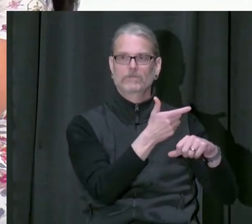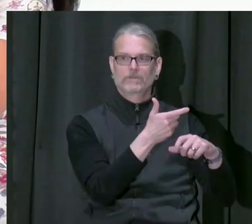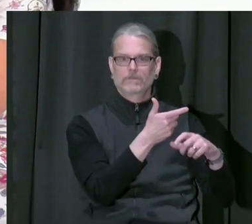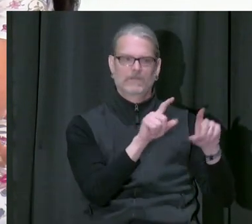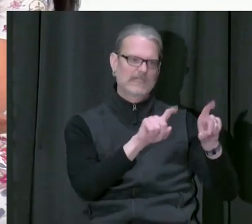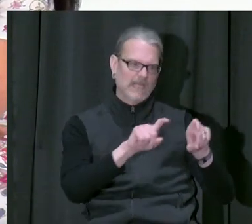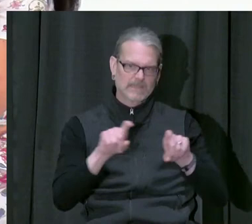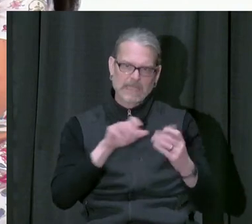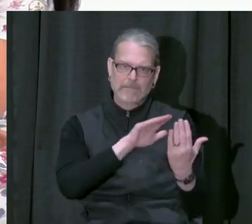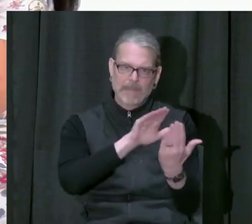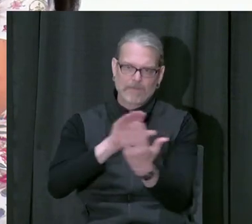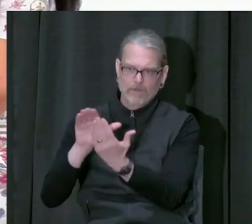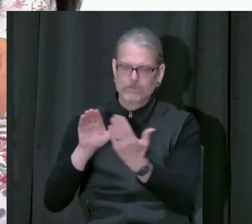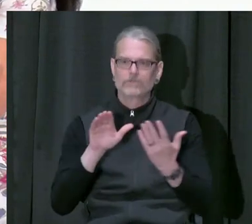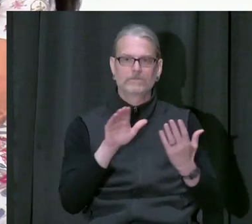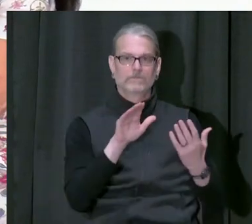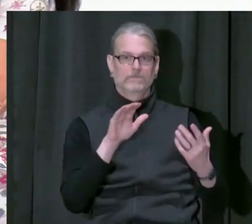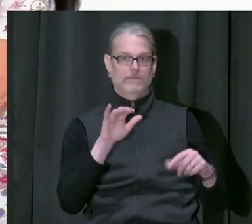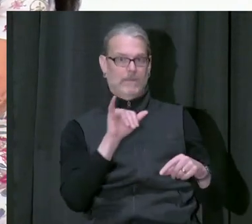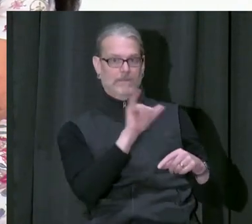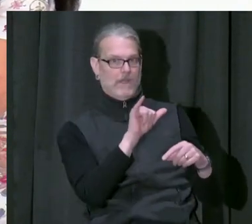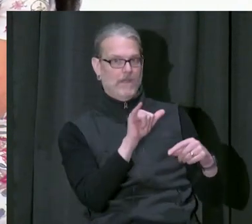testing methodology. But it was as